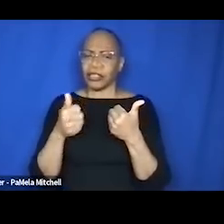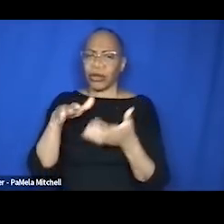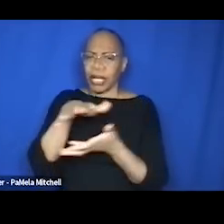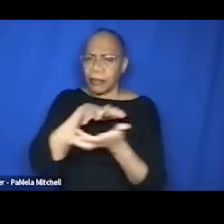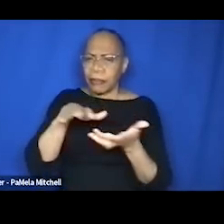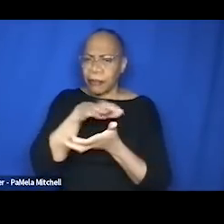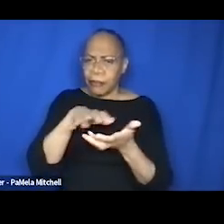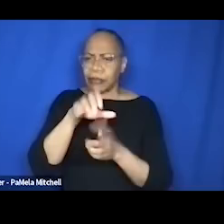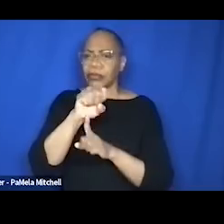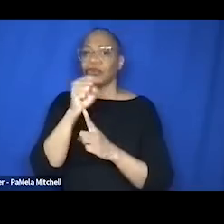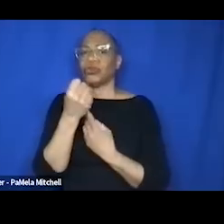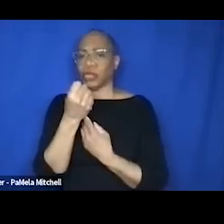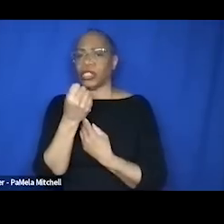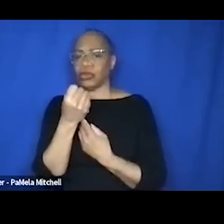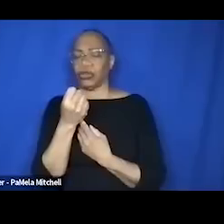please.